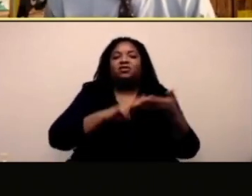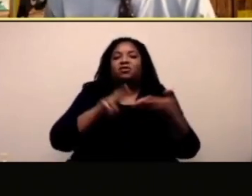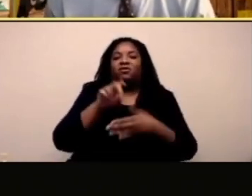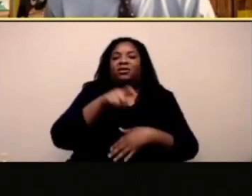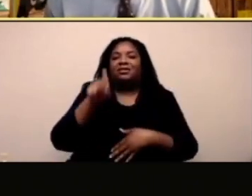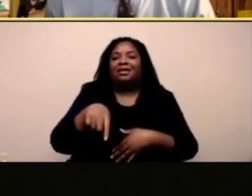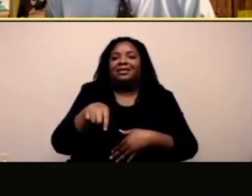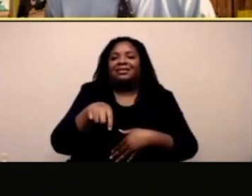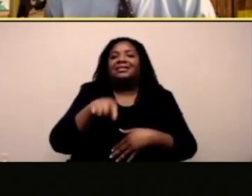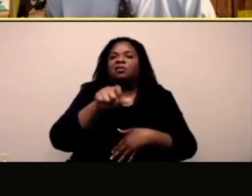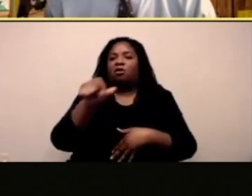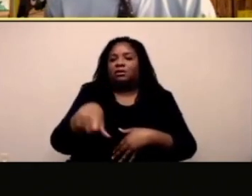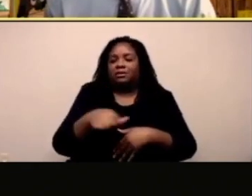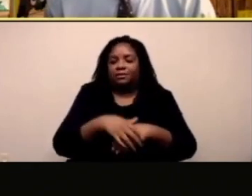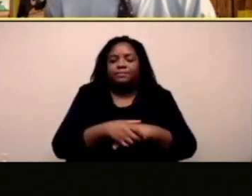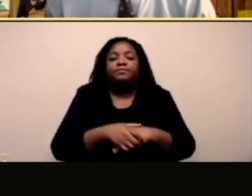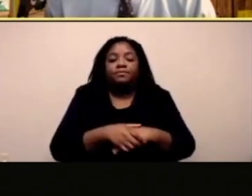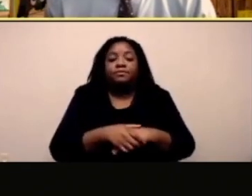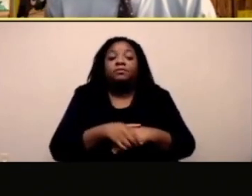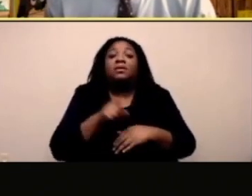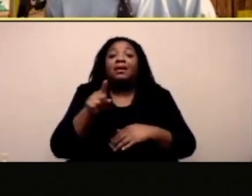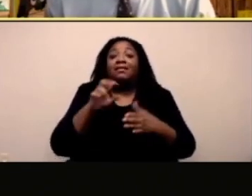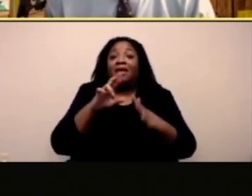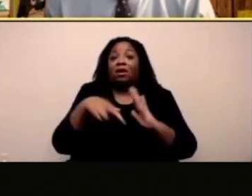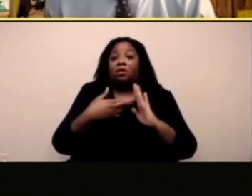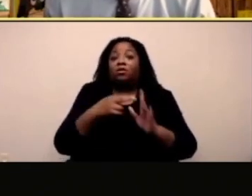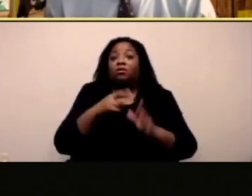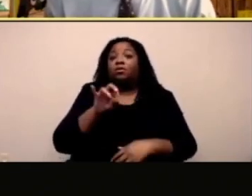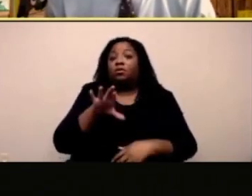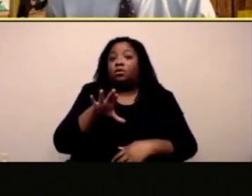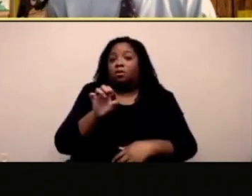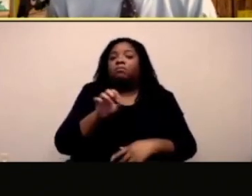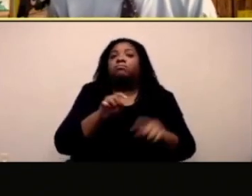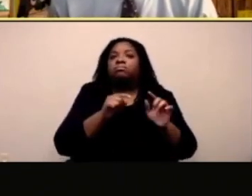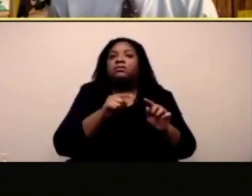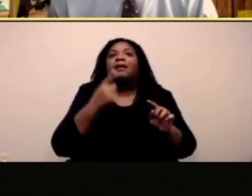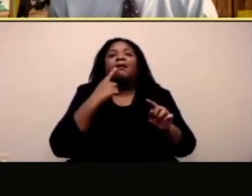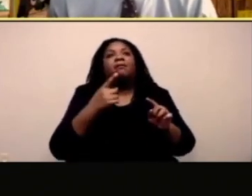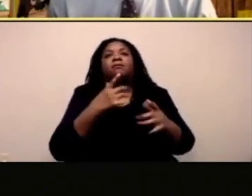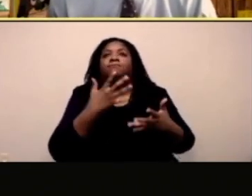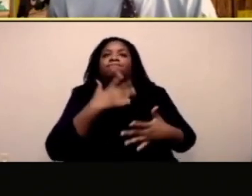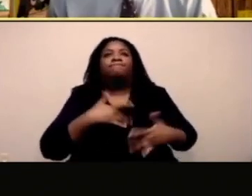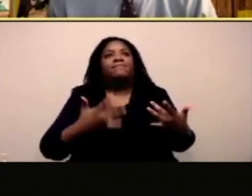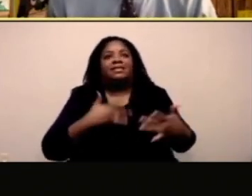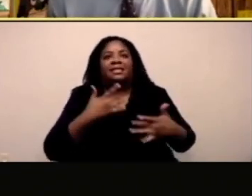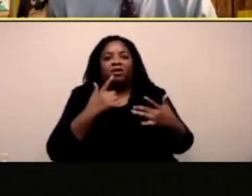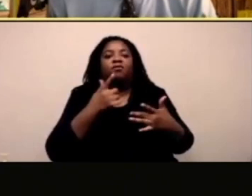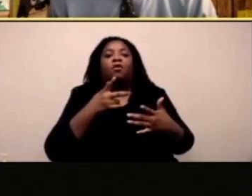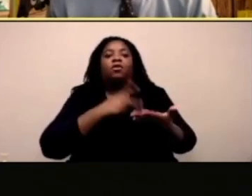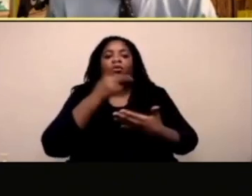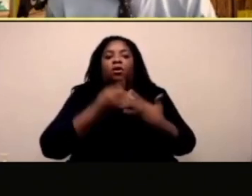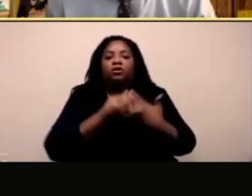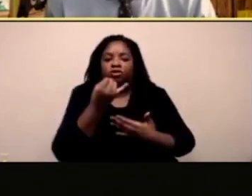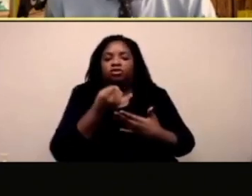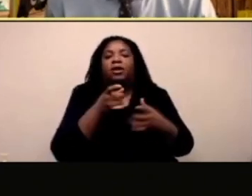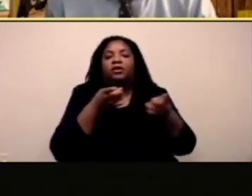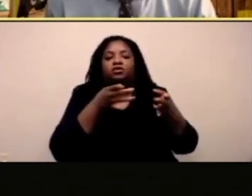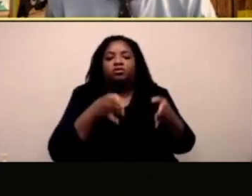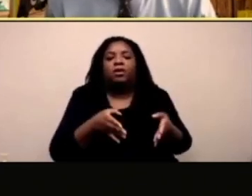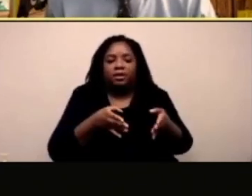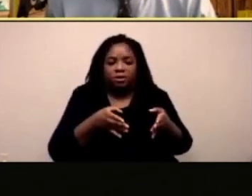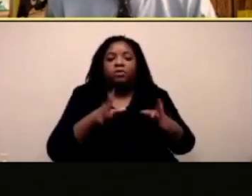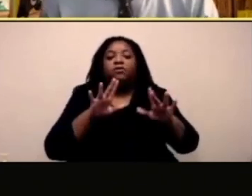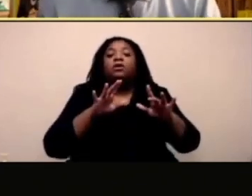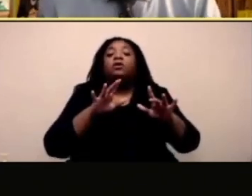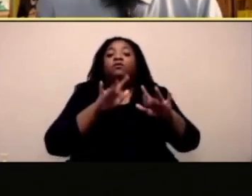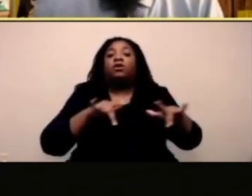at Austin. And in that role, I'm afforded the opportunity to be the project director for the Computing Educator Diversity Initiative.